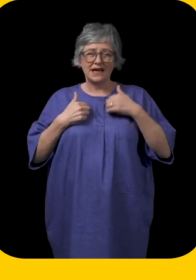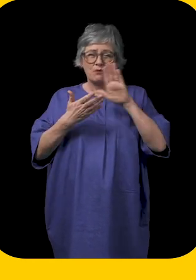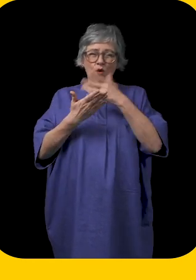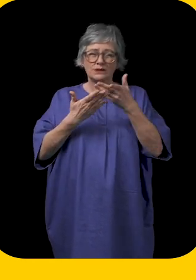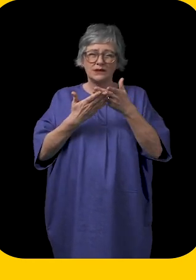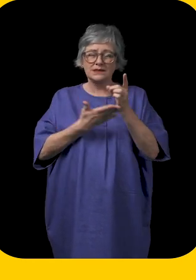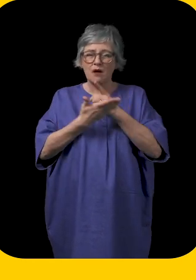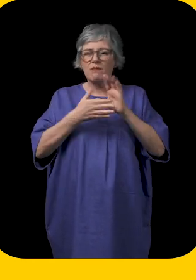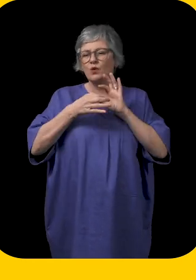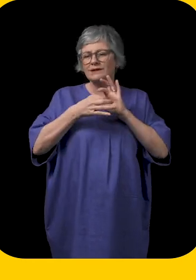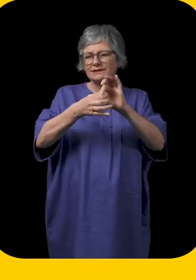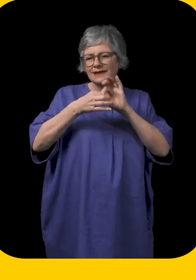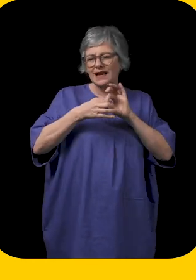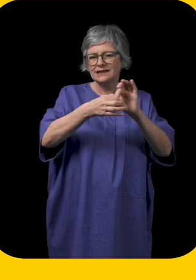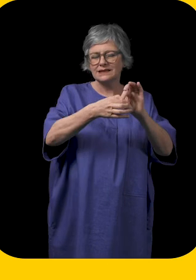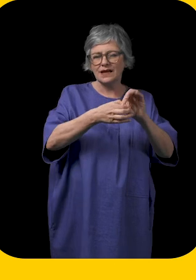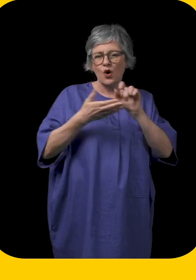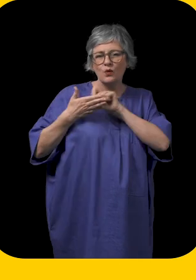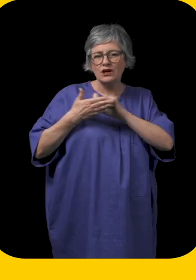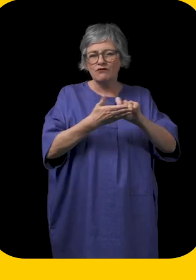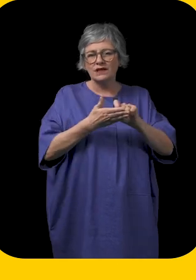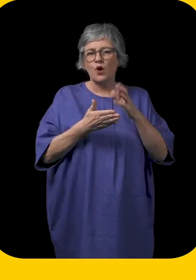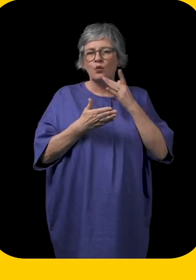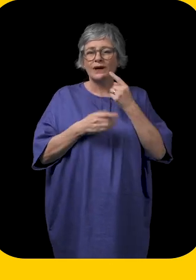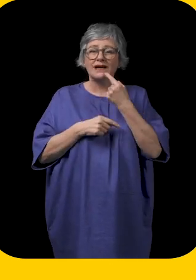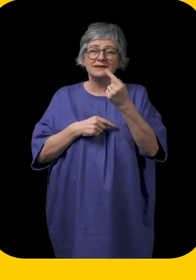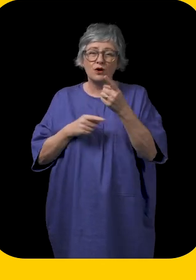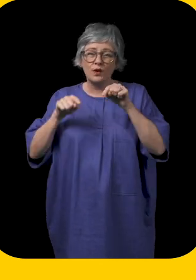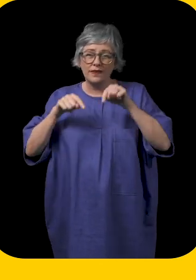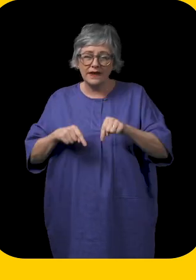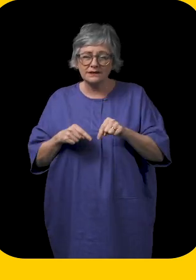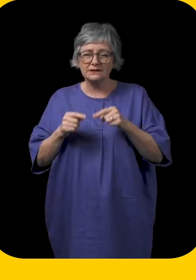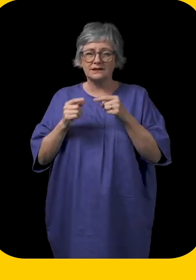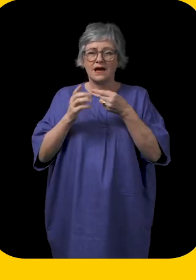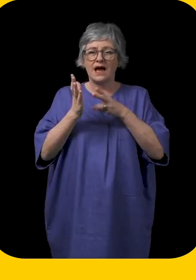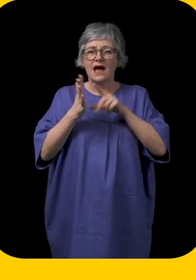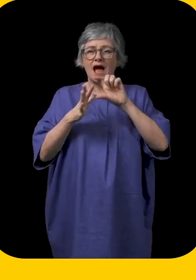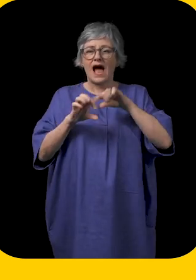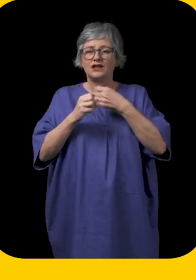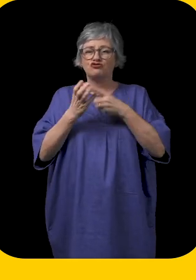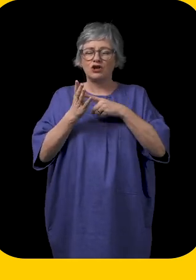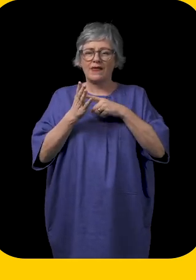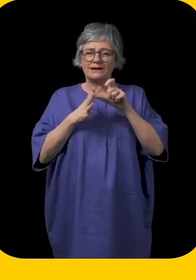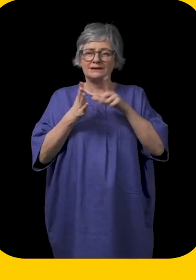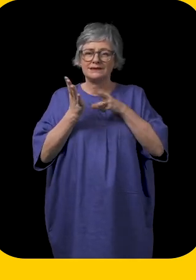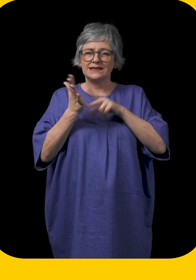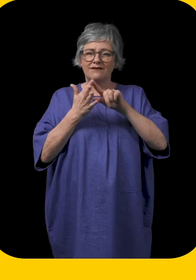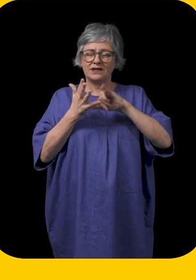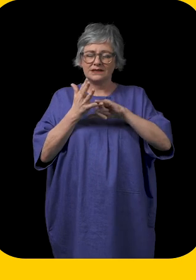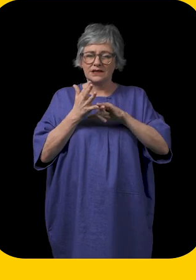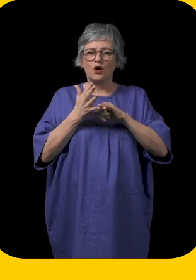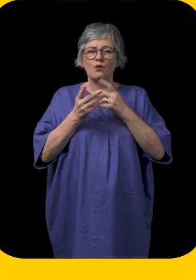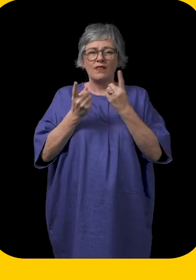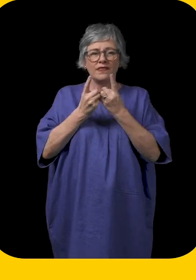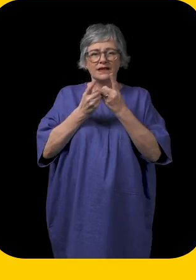I think for me, poetry has always been about connecting. And I think when I wrote Let Me Tell You This, the sort of Angela Davis quote about walls